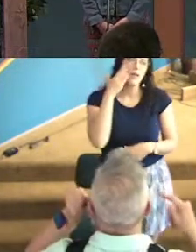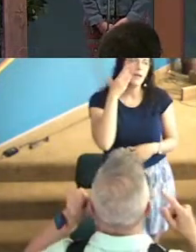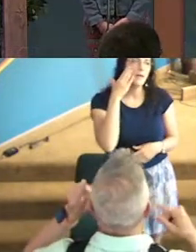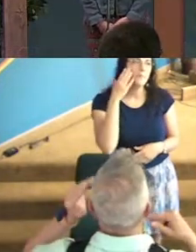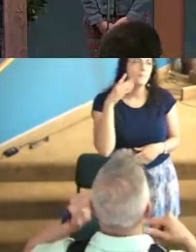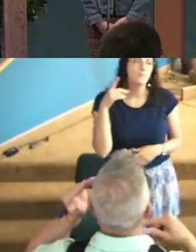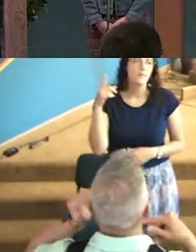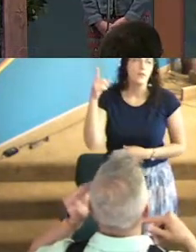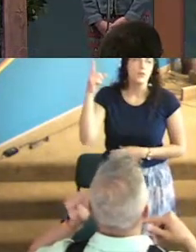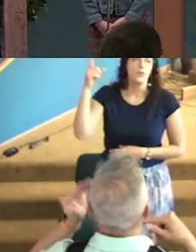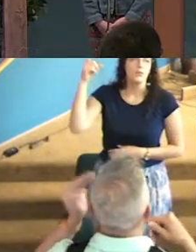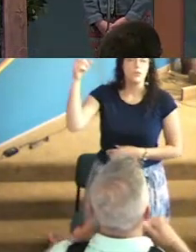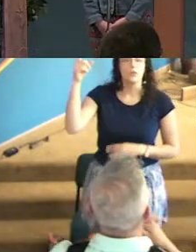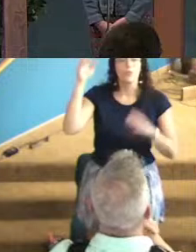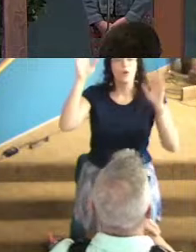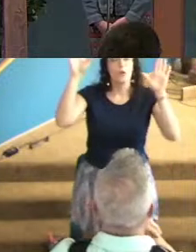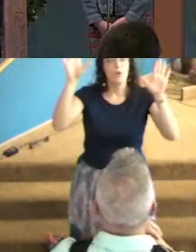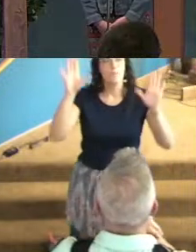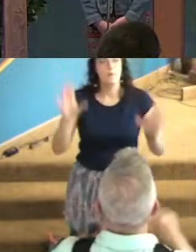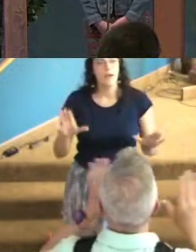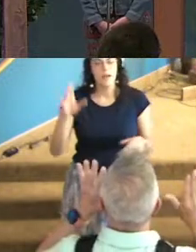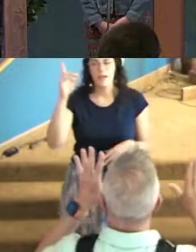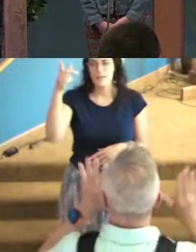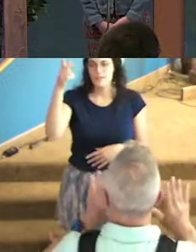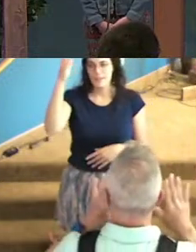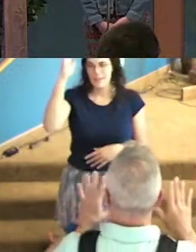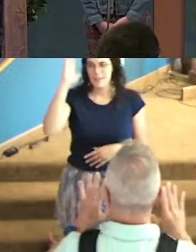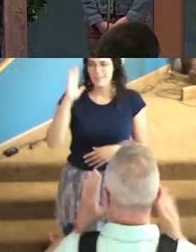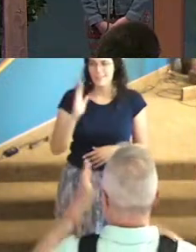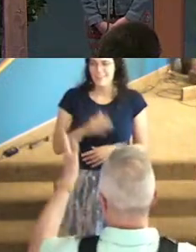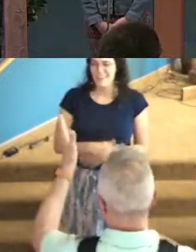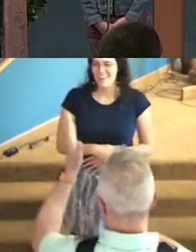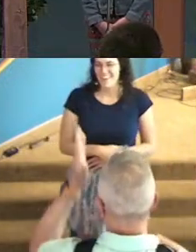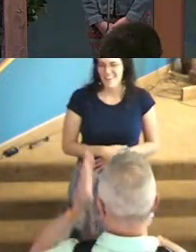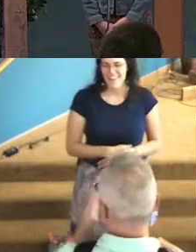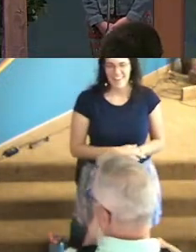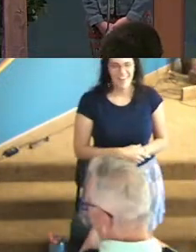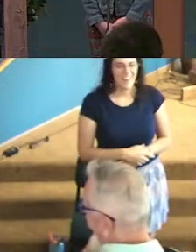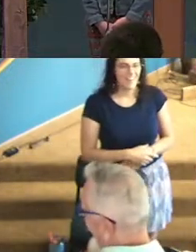by name. You are amazing,